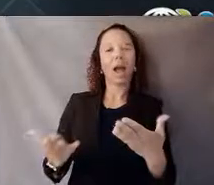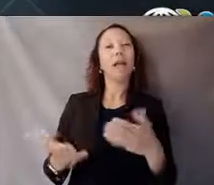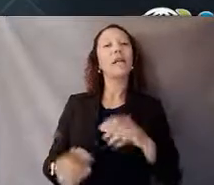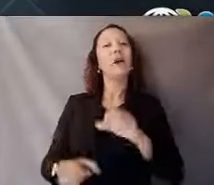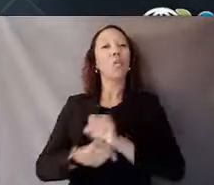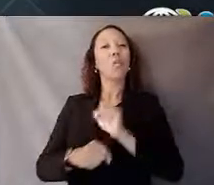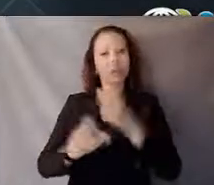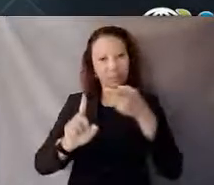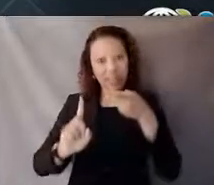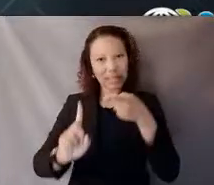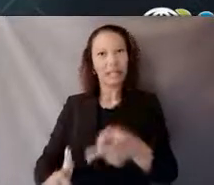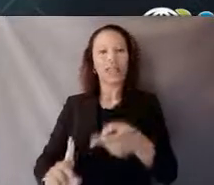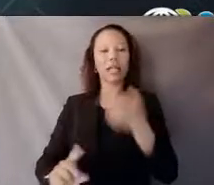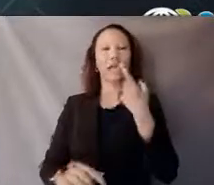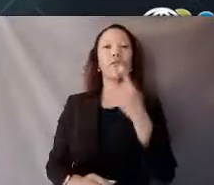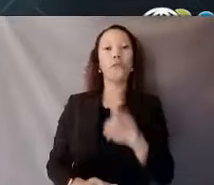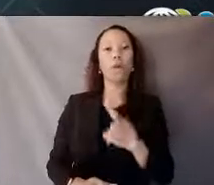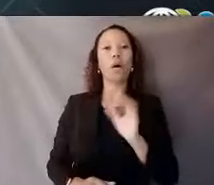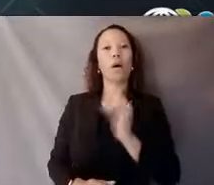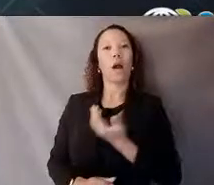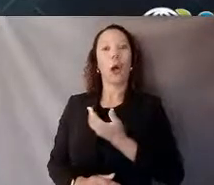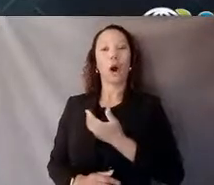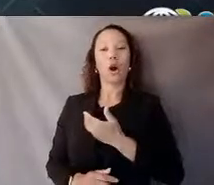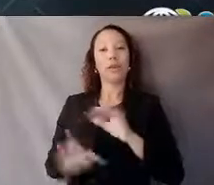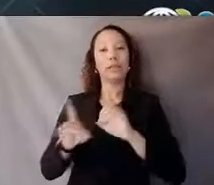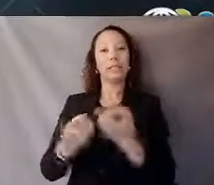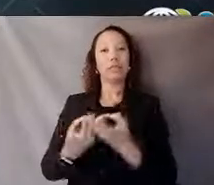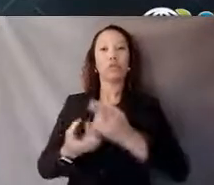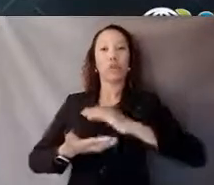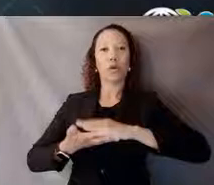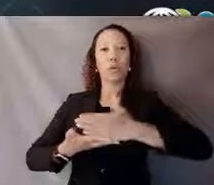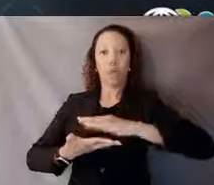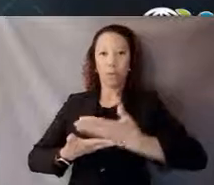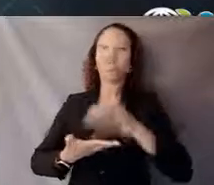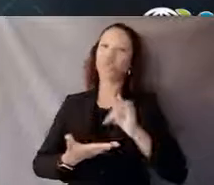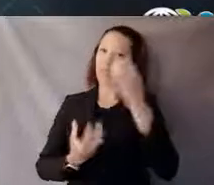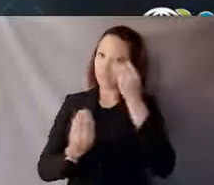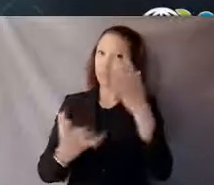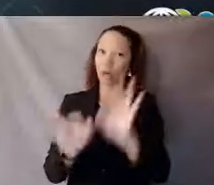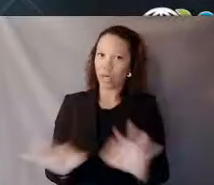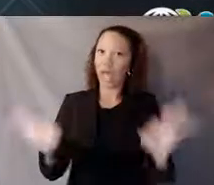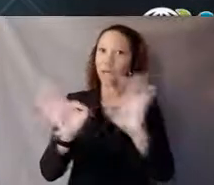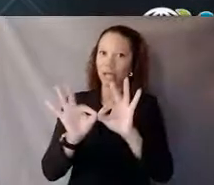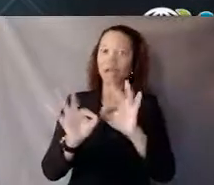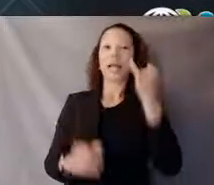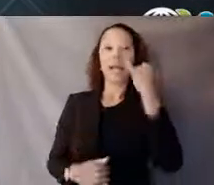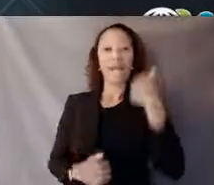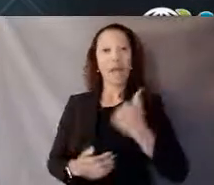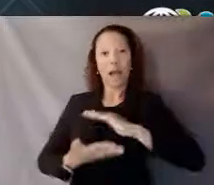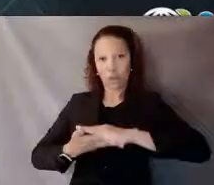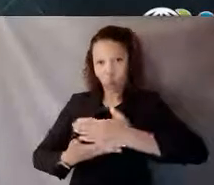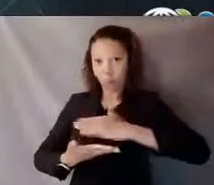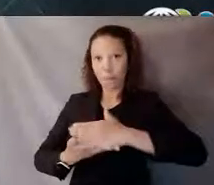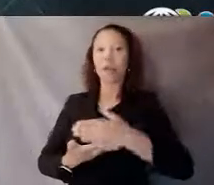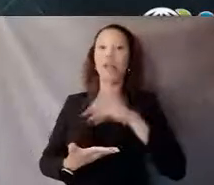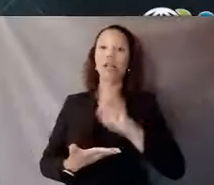specifically they specifically work with our Chromebooks. So that's important information. So if you've got a Chromebook and you need